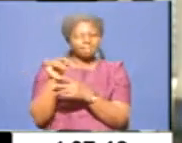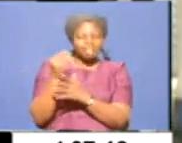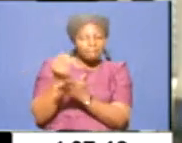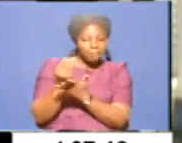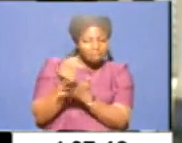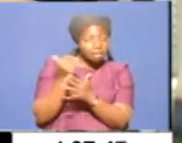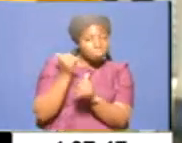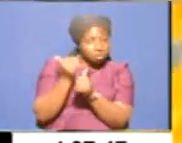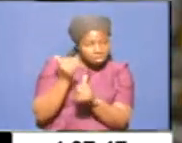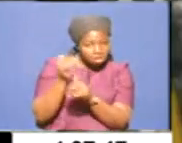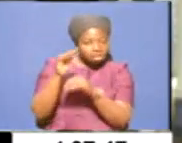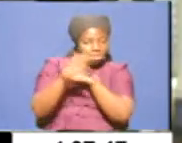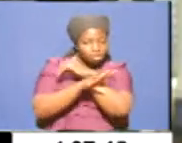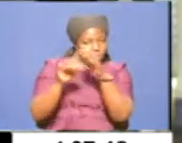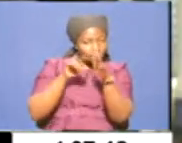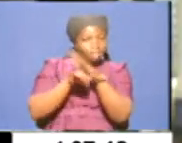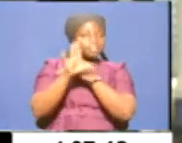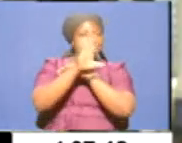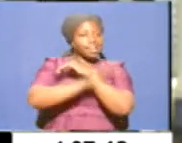country,